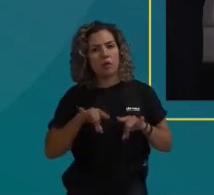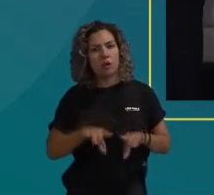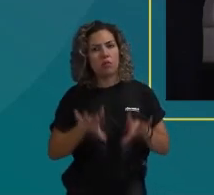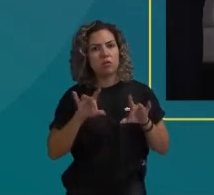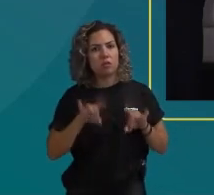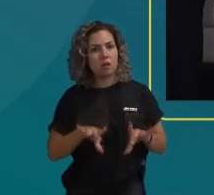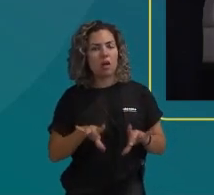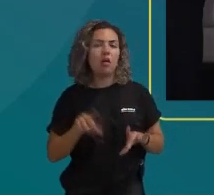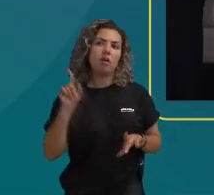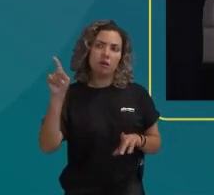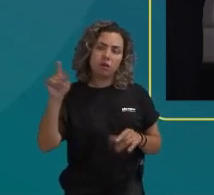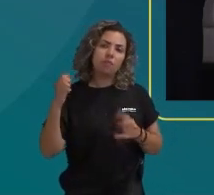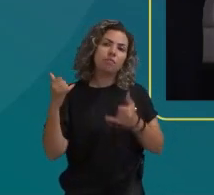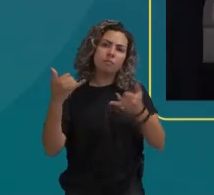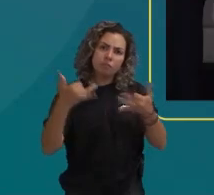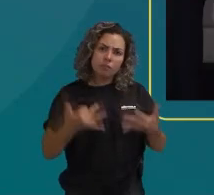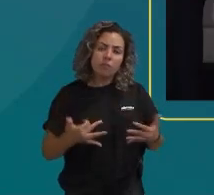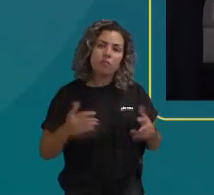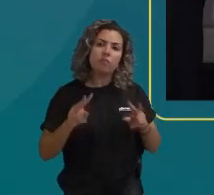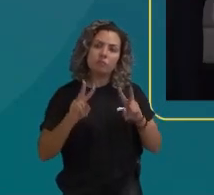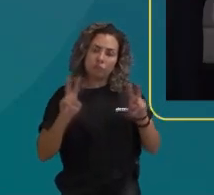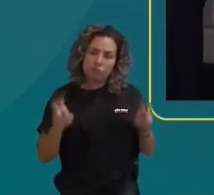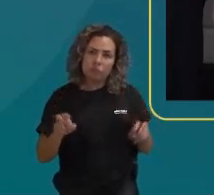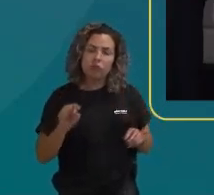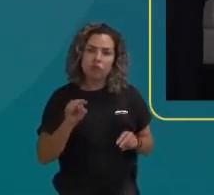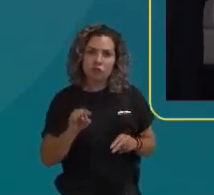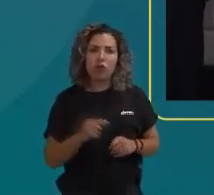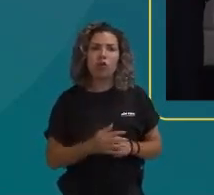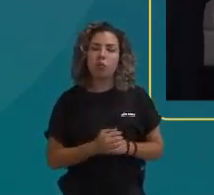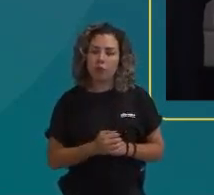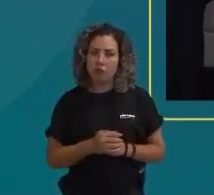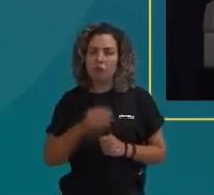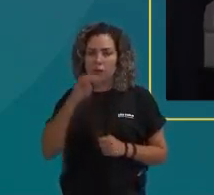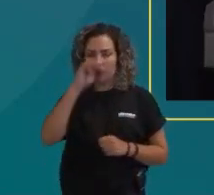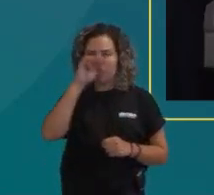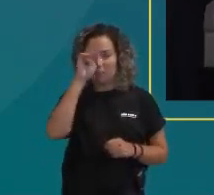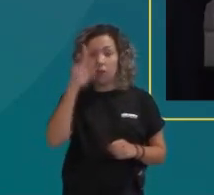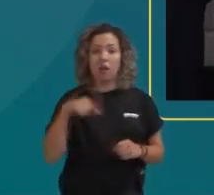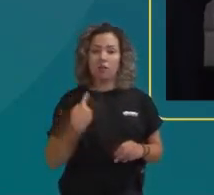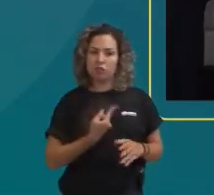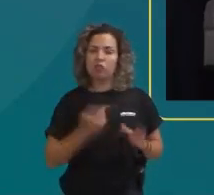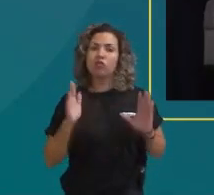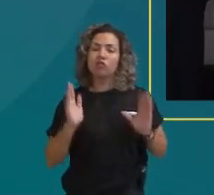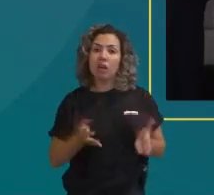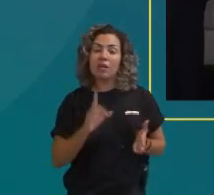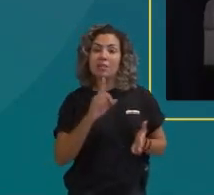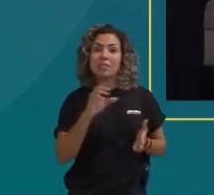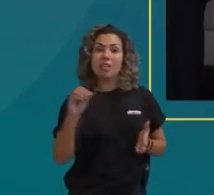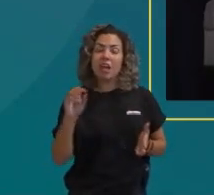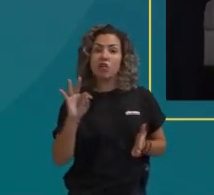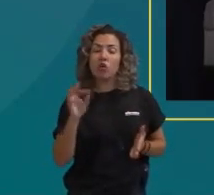already implemented that in Kochi. 100 tons we are doing. Two private companies are doing it.